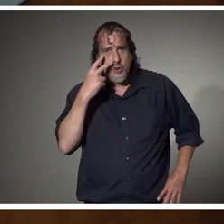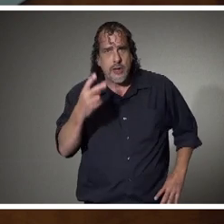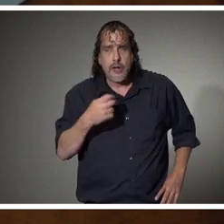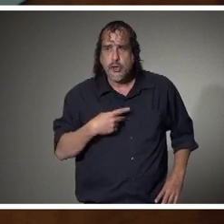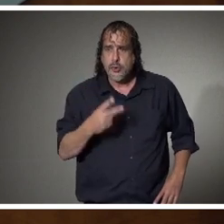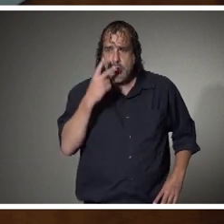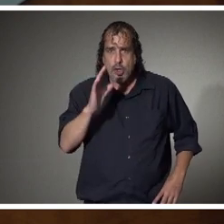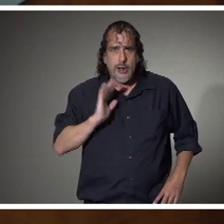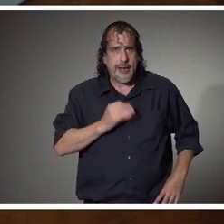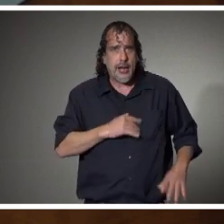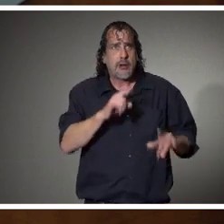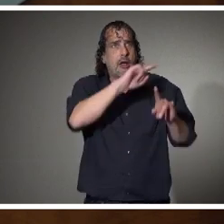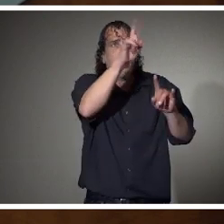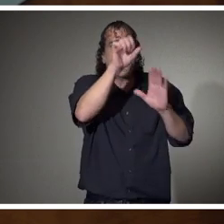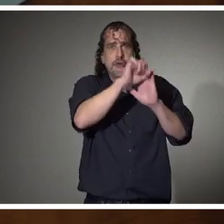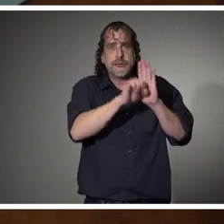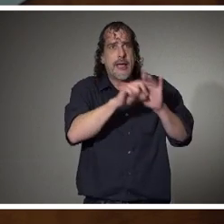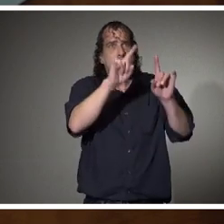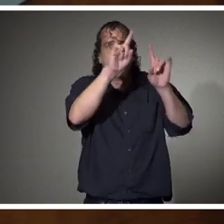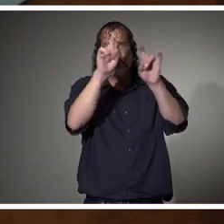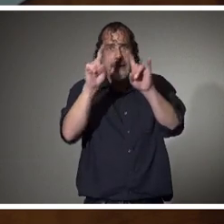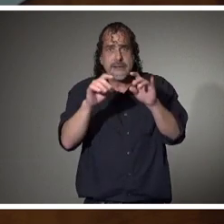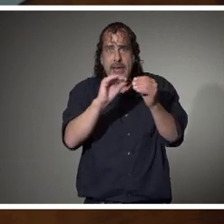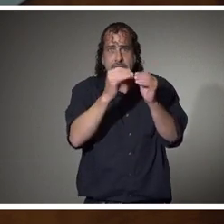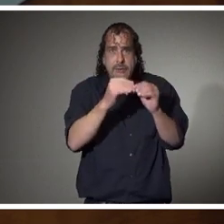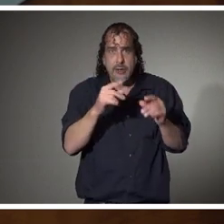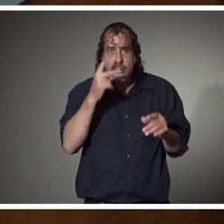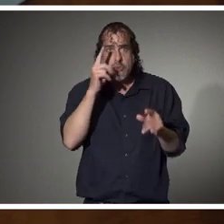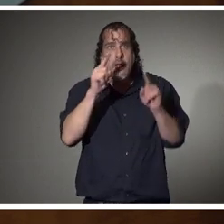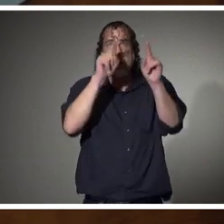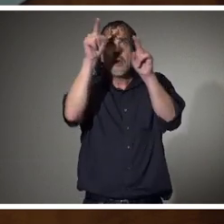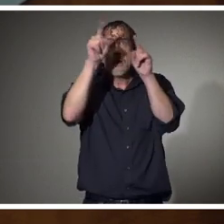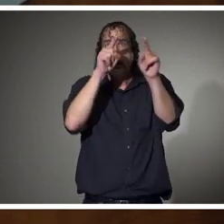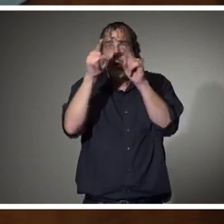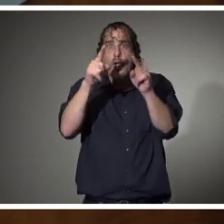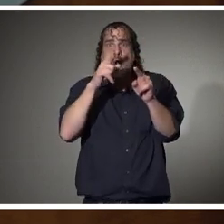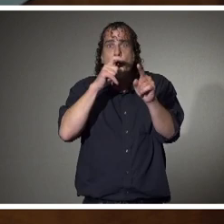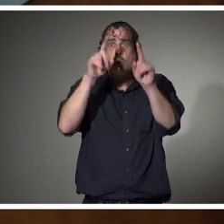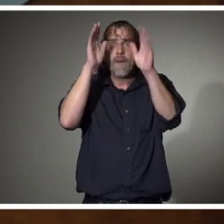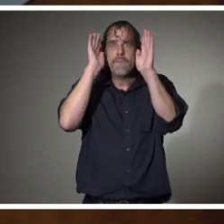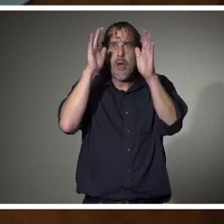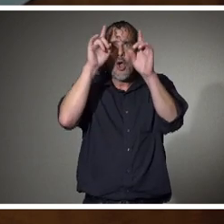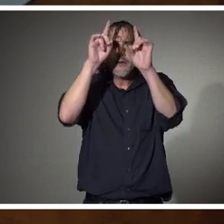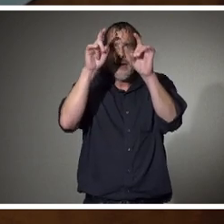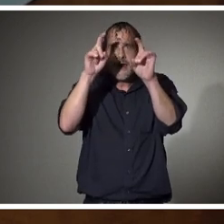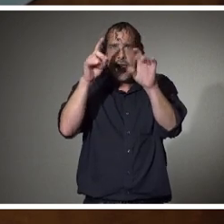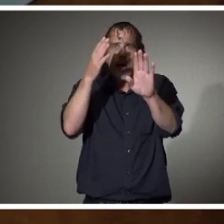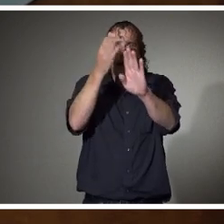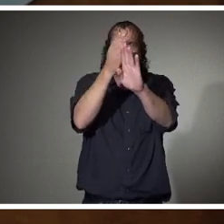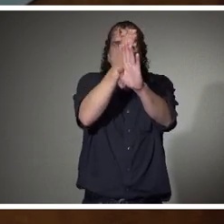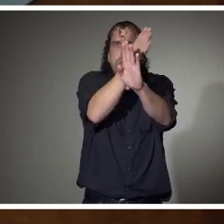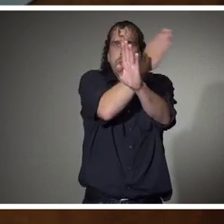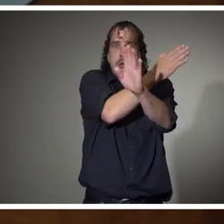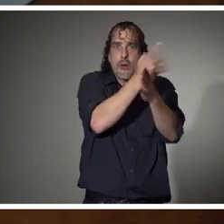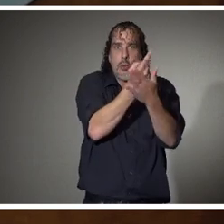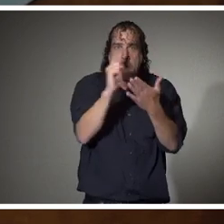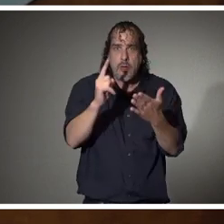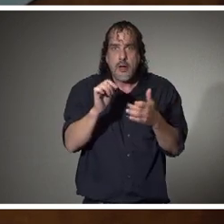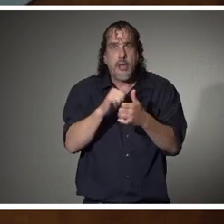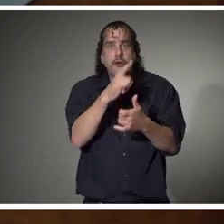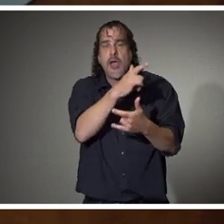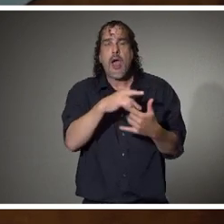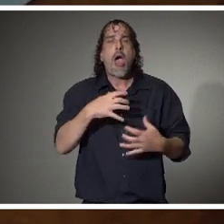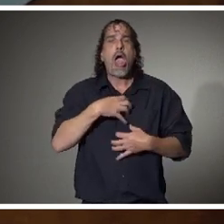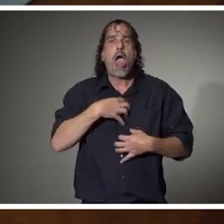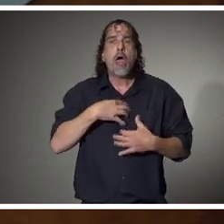testing numbers, and you can see which states were focused on testing weeks and weeks and weeks ago when some only wanted to talk